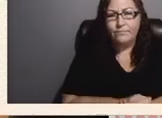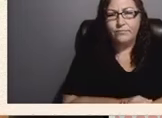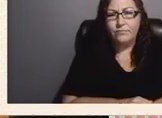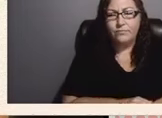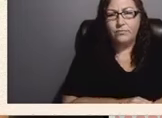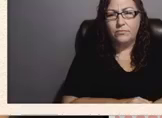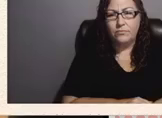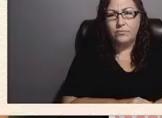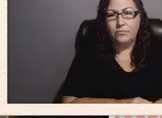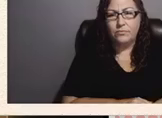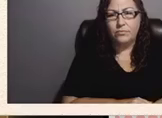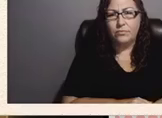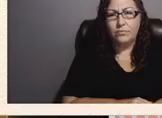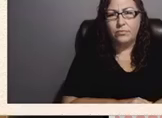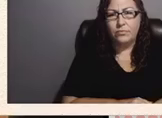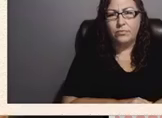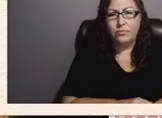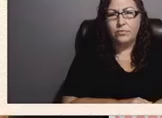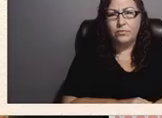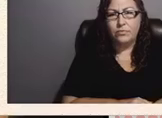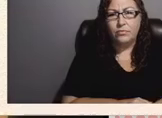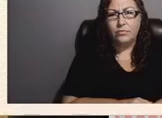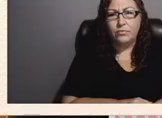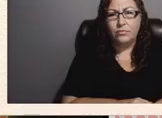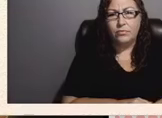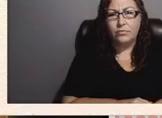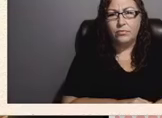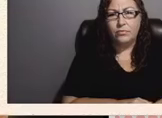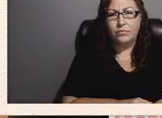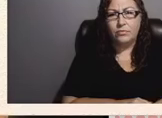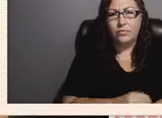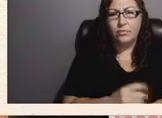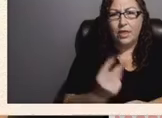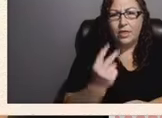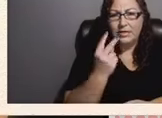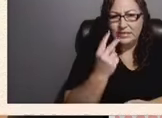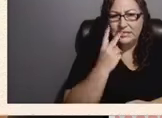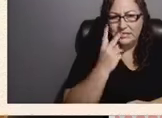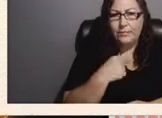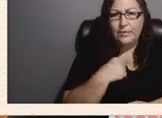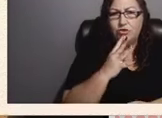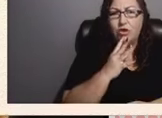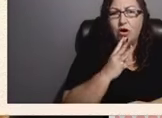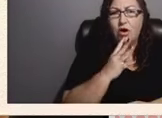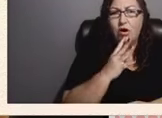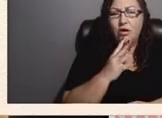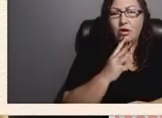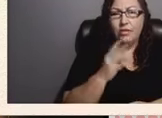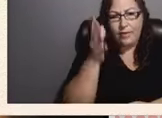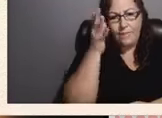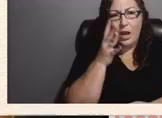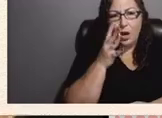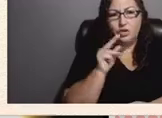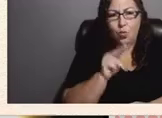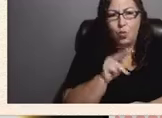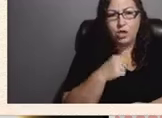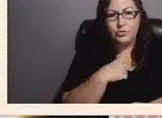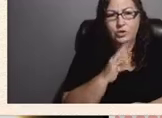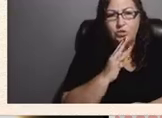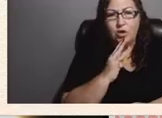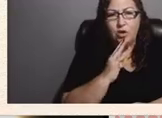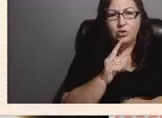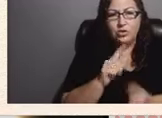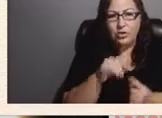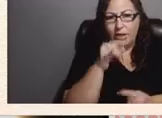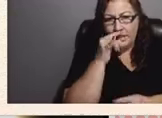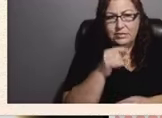the child is watching me talking to the parents. Yeah, and the parents talking to me, they